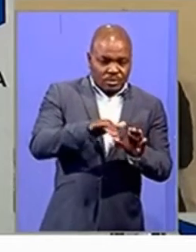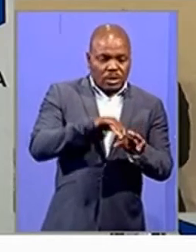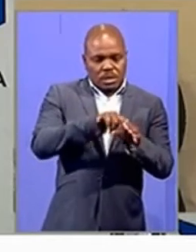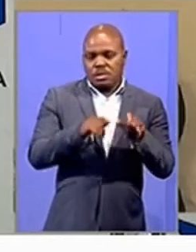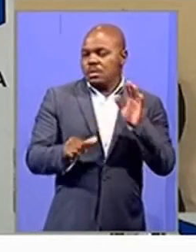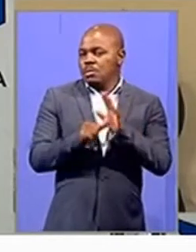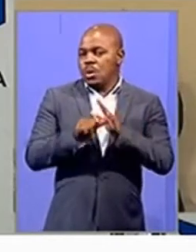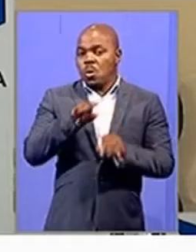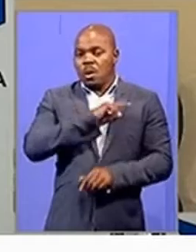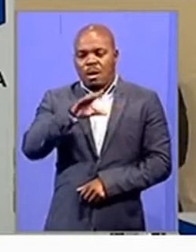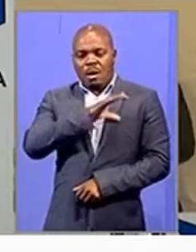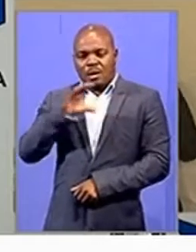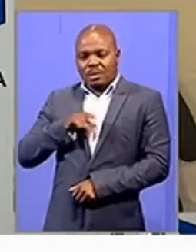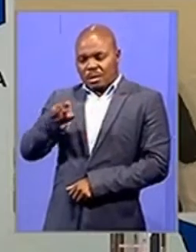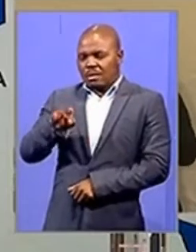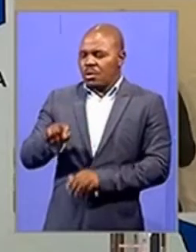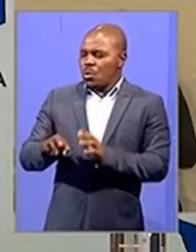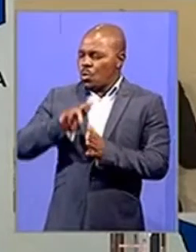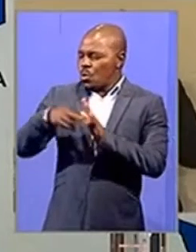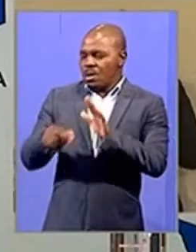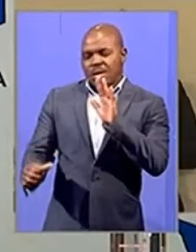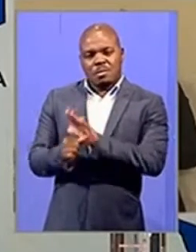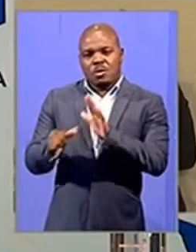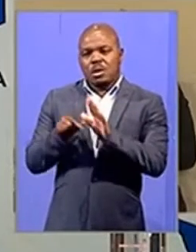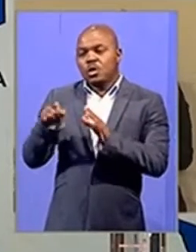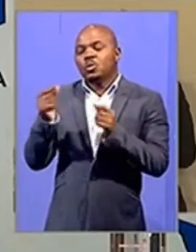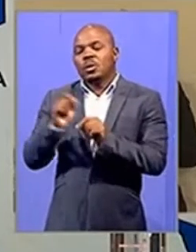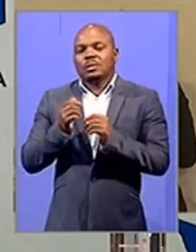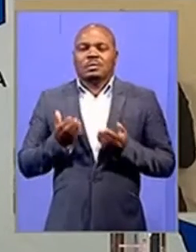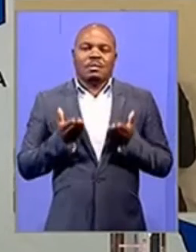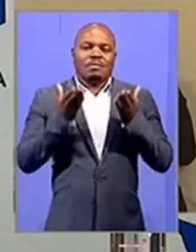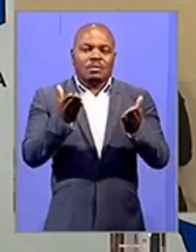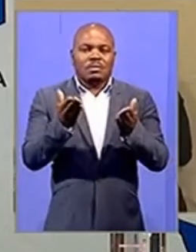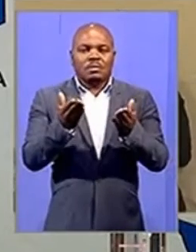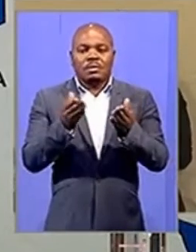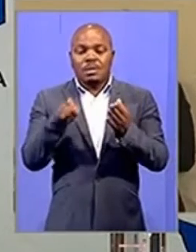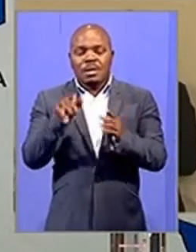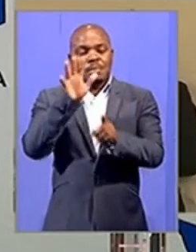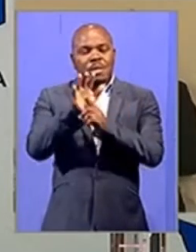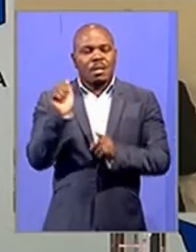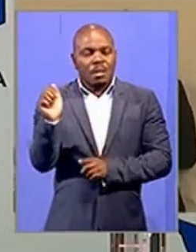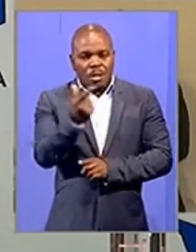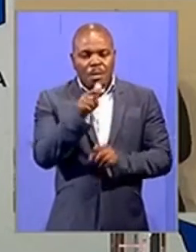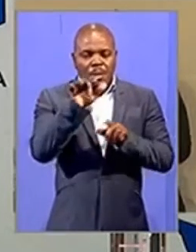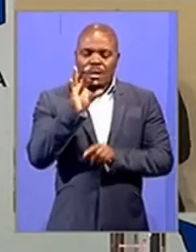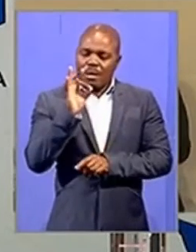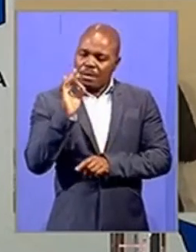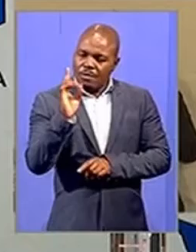councils play a crucial role in providing services that directly affect people on a daily